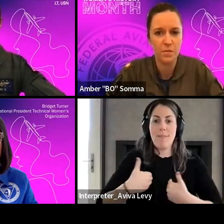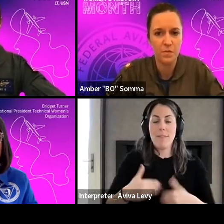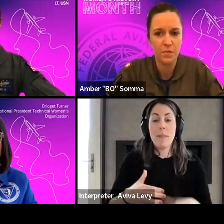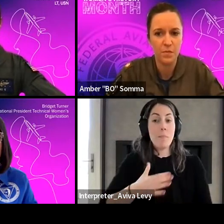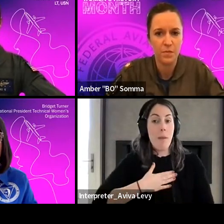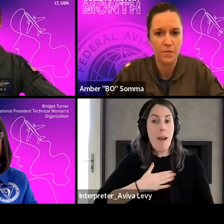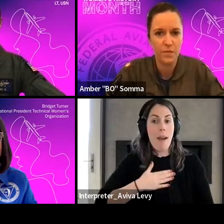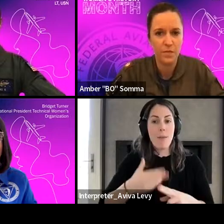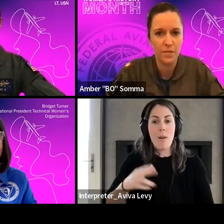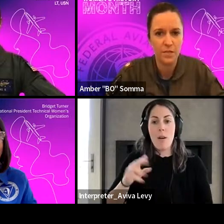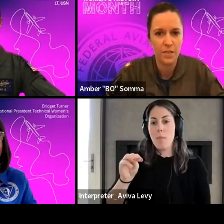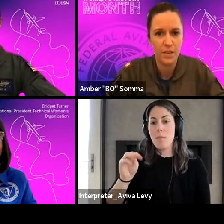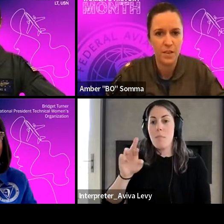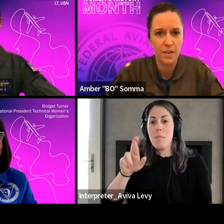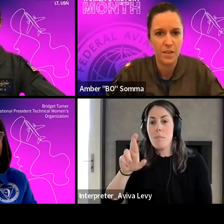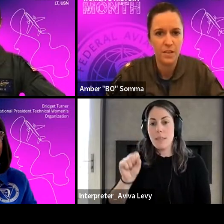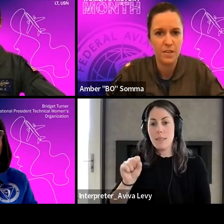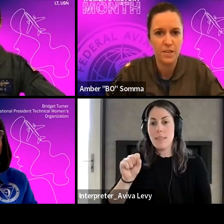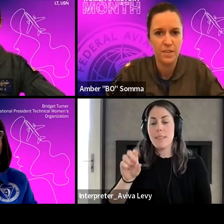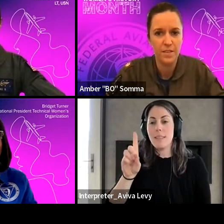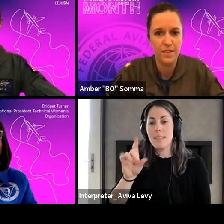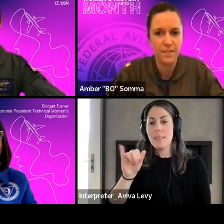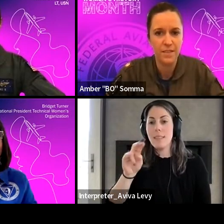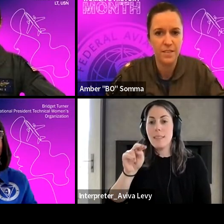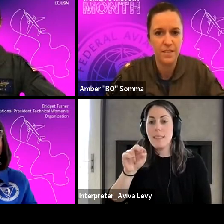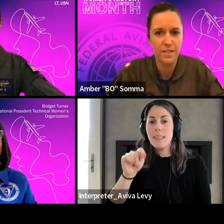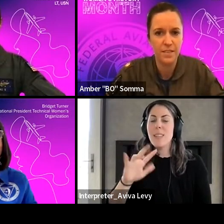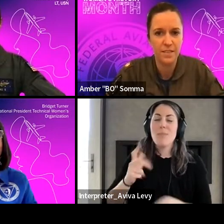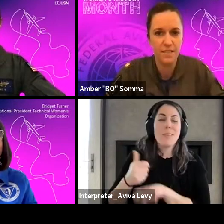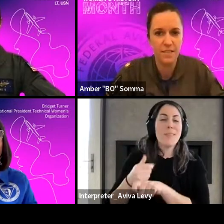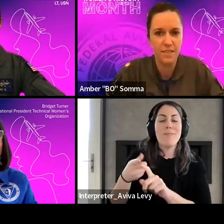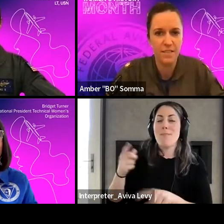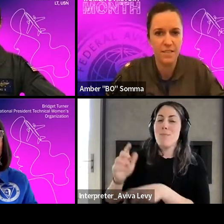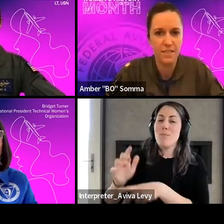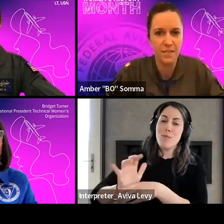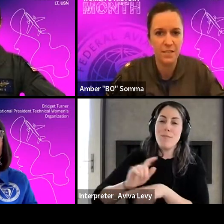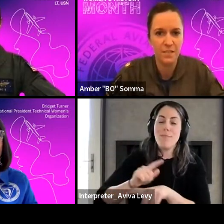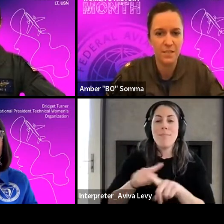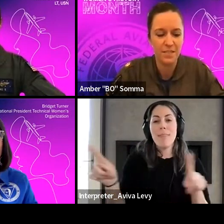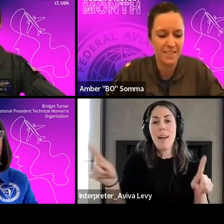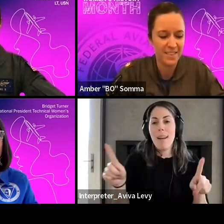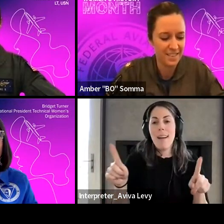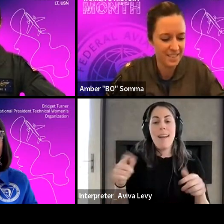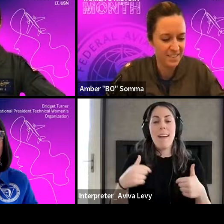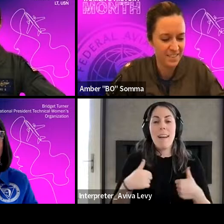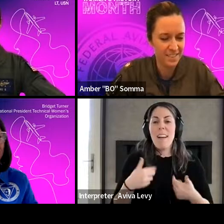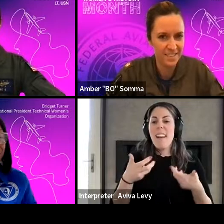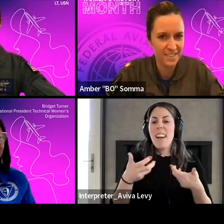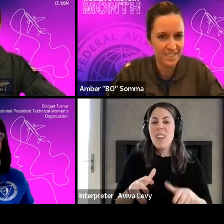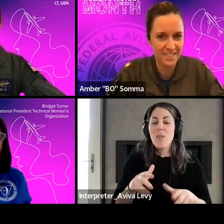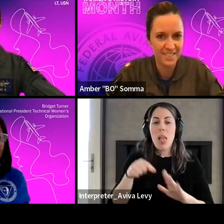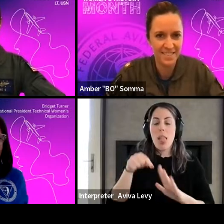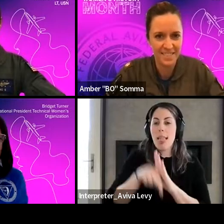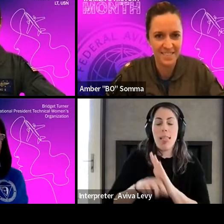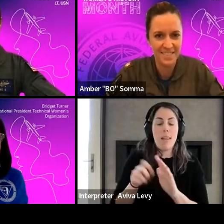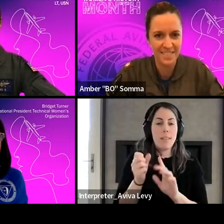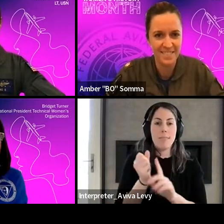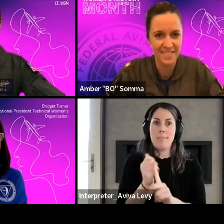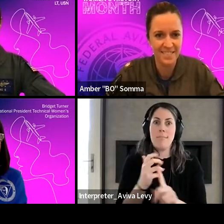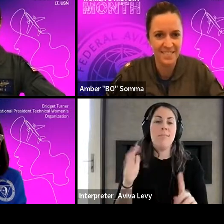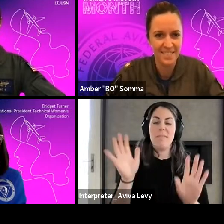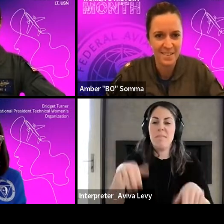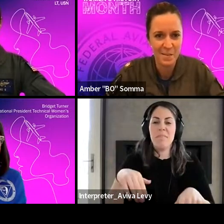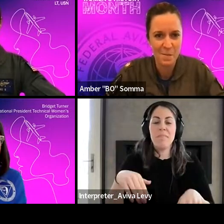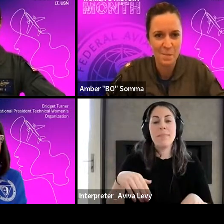sign is Mrs. Dennett. It's based off of a movie, but I don't want to go in too much detail with it,